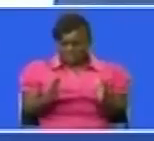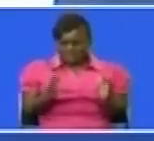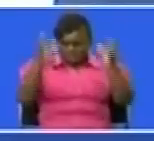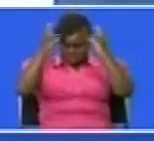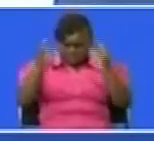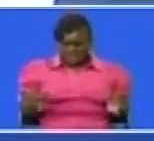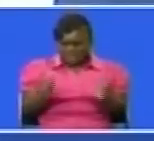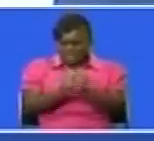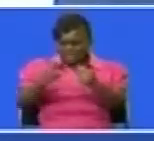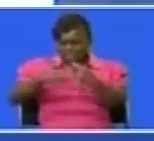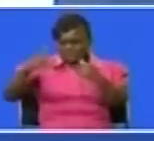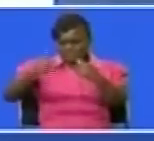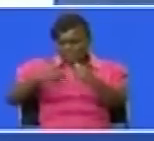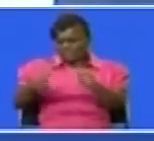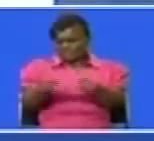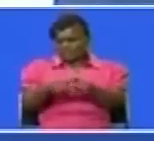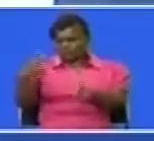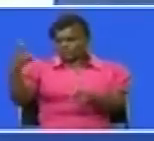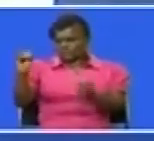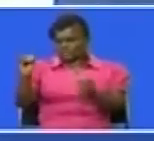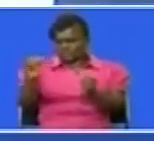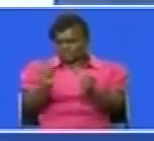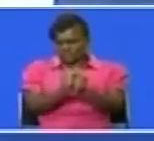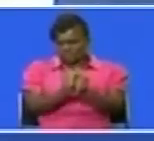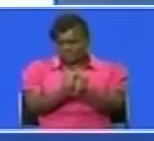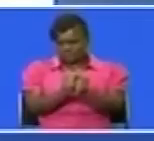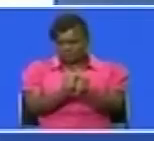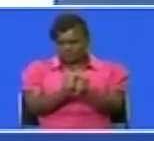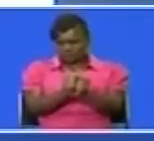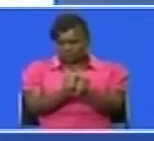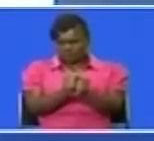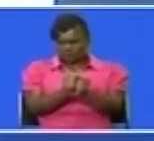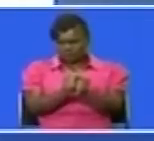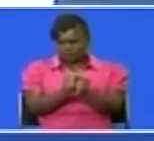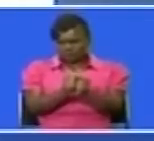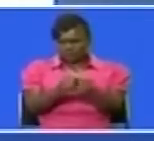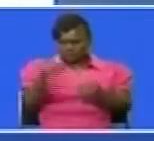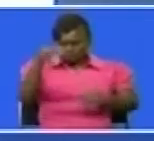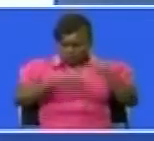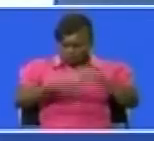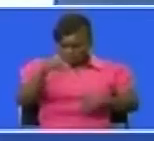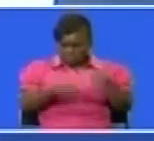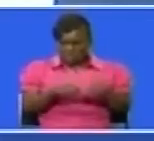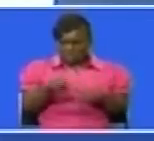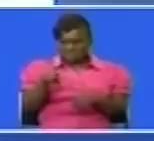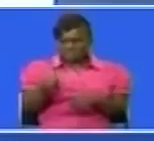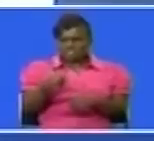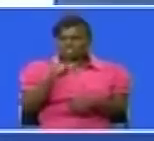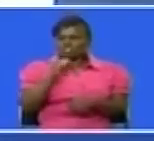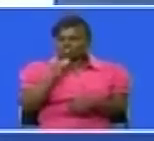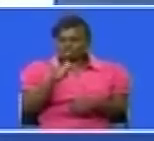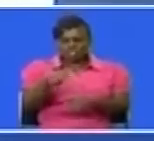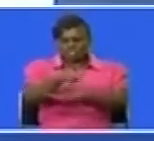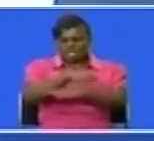in 1963, but also in 2010, by voting a unitary state. Yeah, but the voting a unitary state is not a national